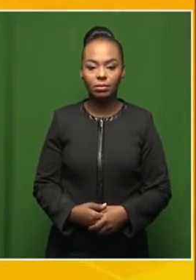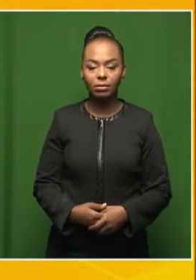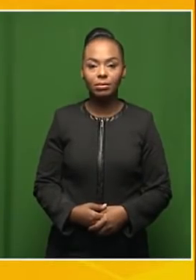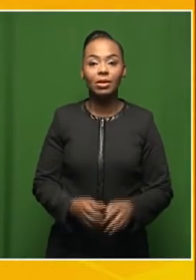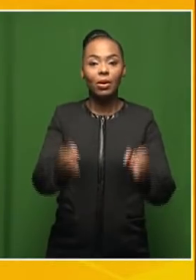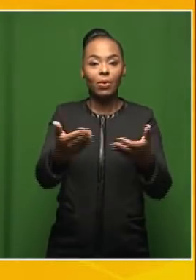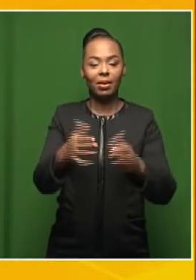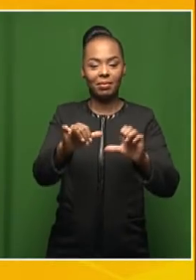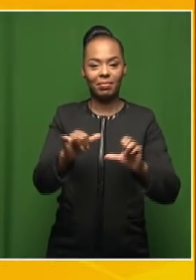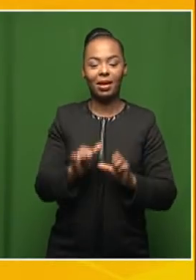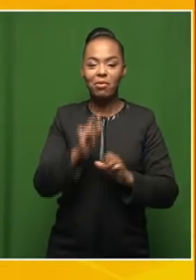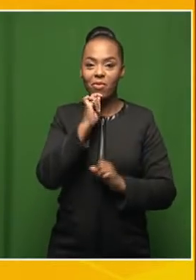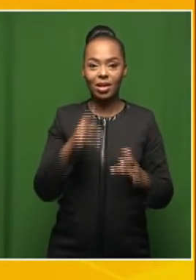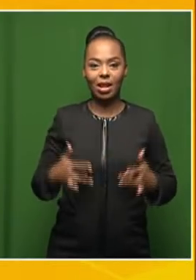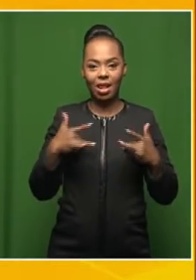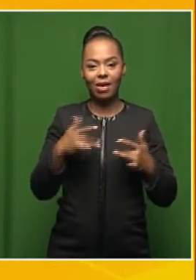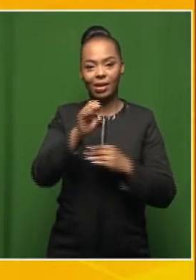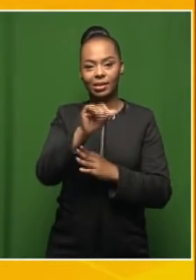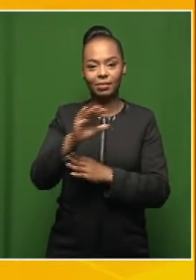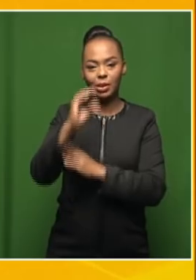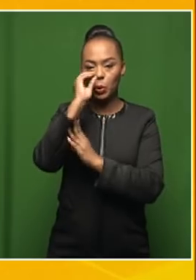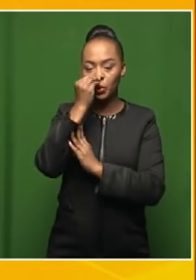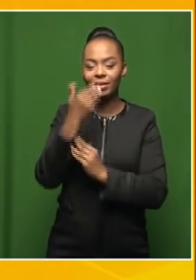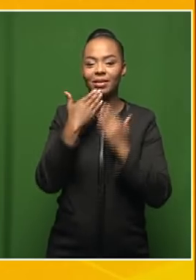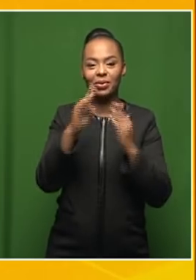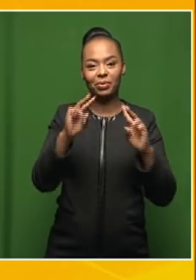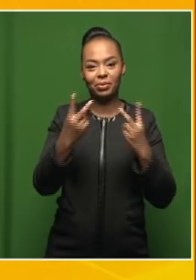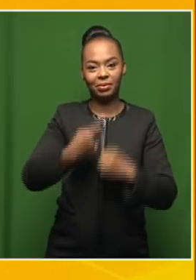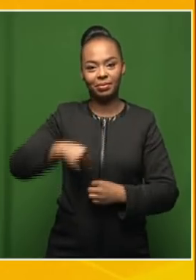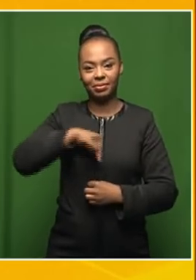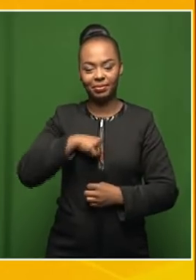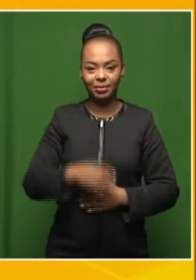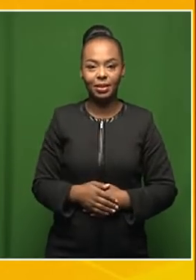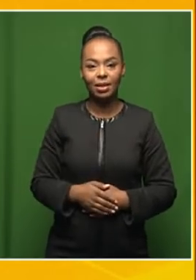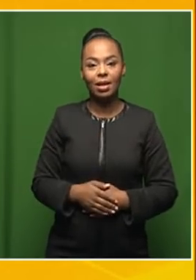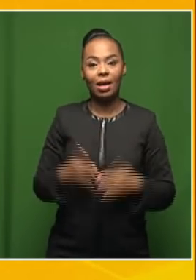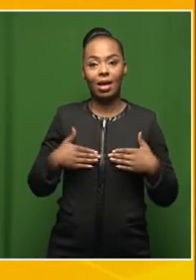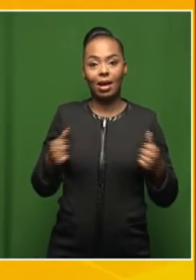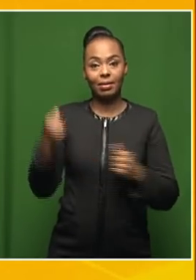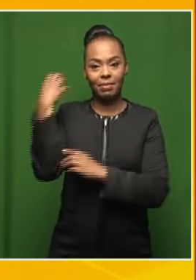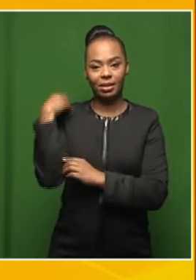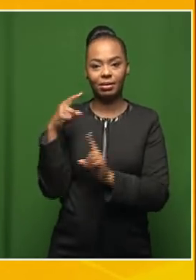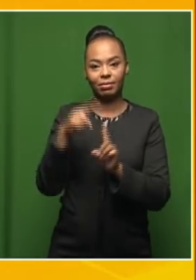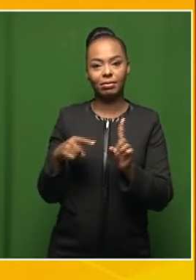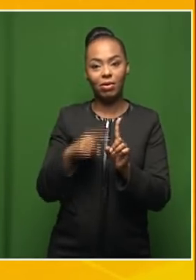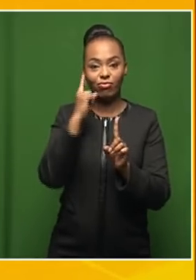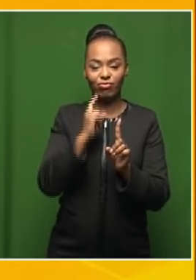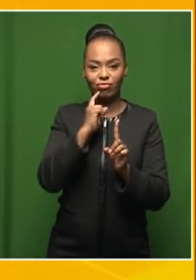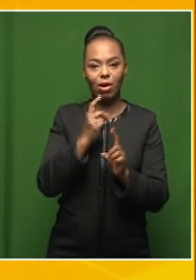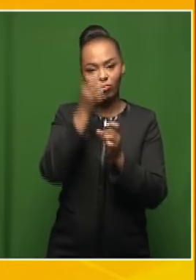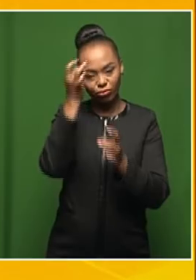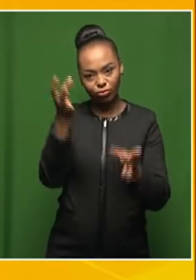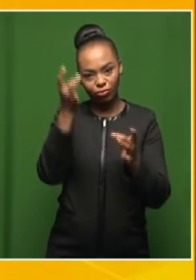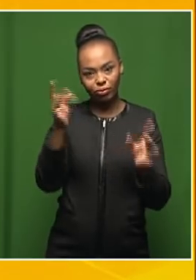Welcome back, everybody. This is Morning Live on SABC News. Thank you so much for joining us. Health Minister Dr Zweli Mkhize and some task team members briefed the public